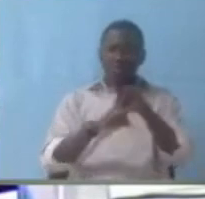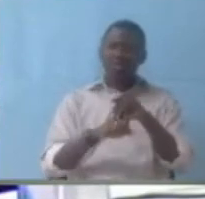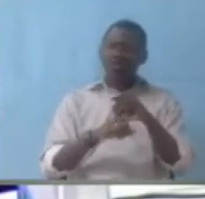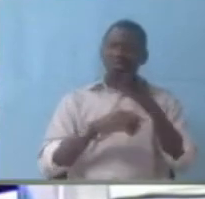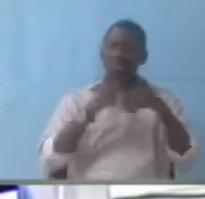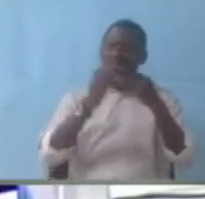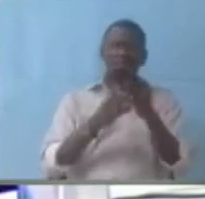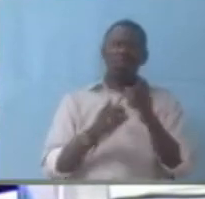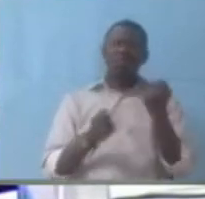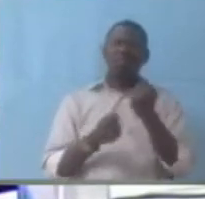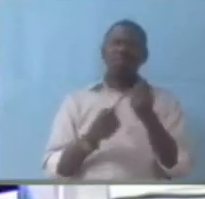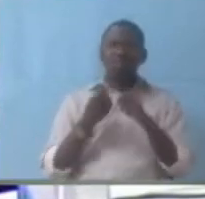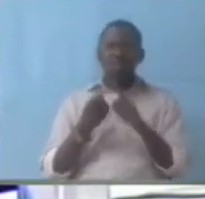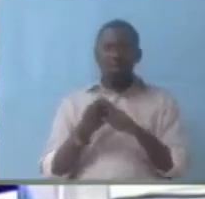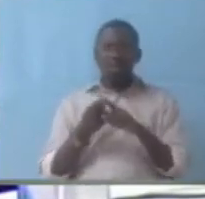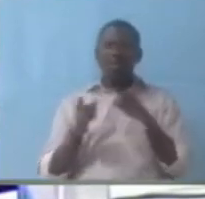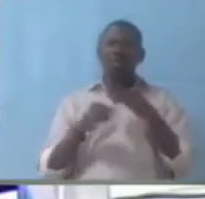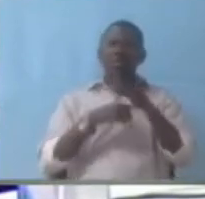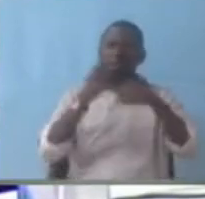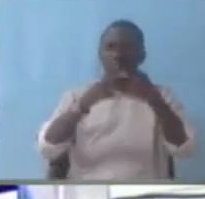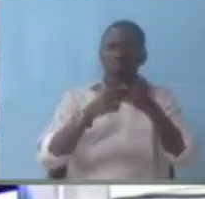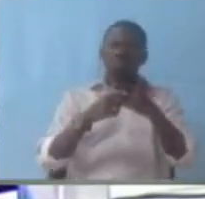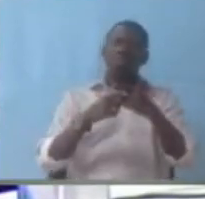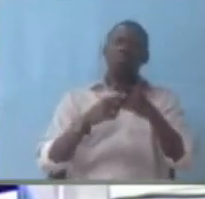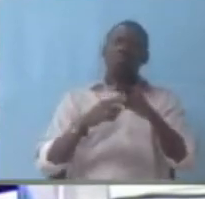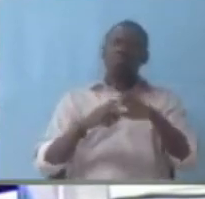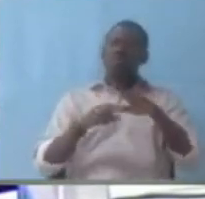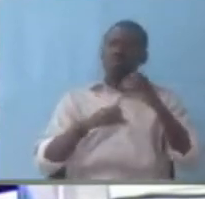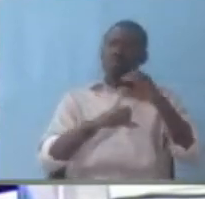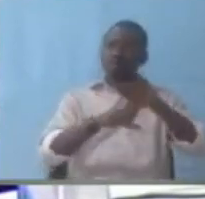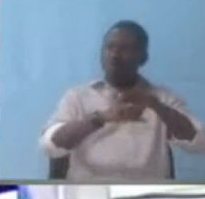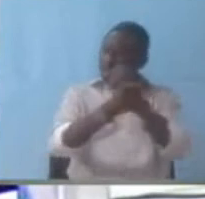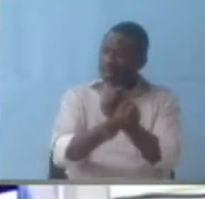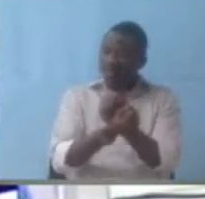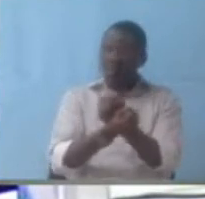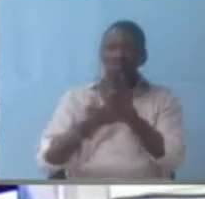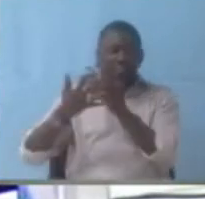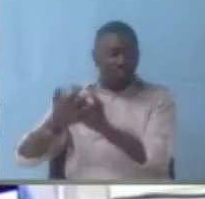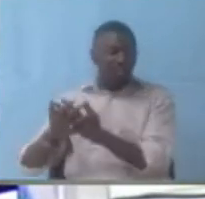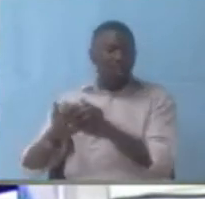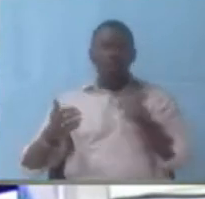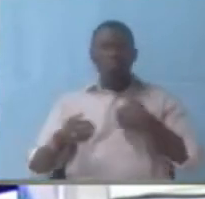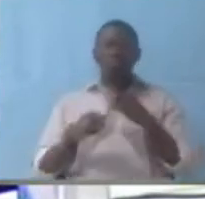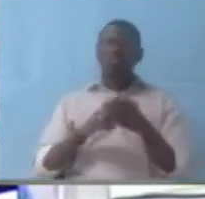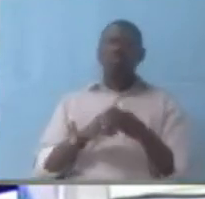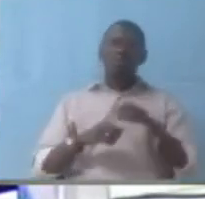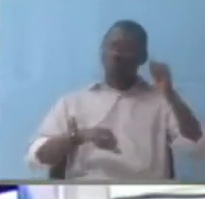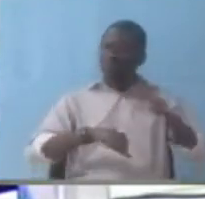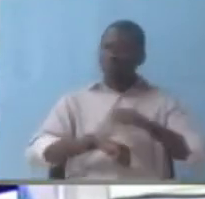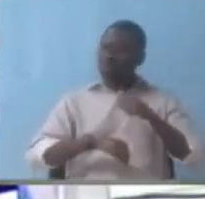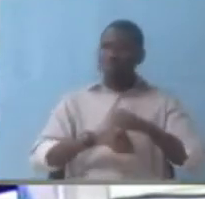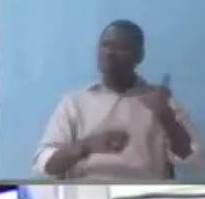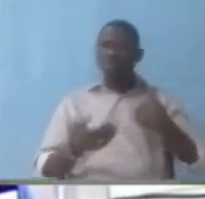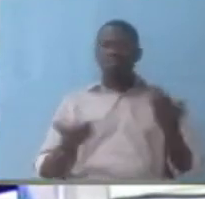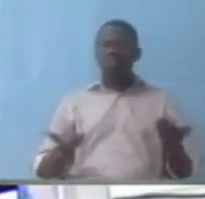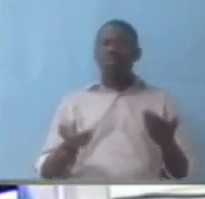to unlawfully detain people, they continue to torture people, e continue ta kamol tijere ya continue ta kamol mabo even after passing of the decree